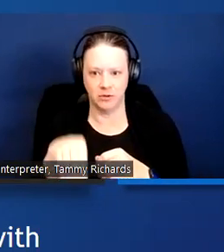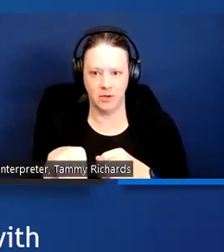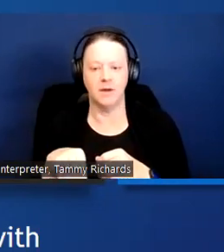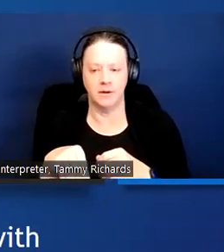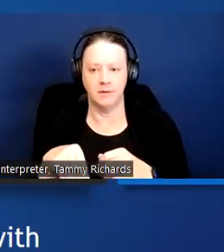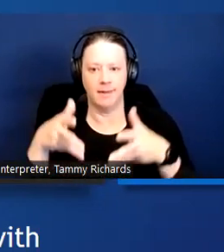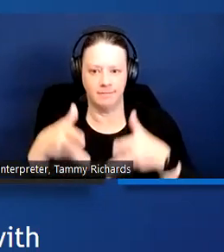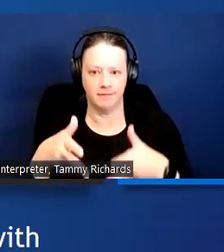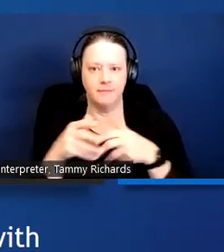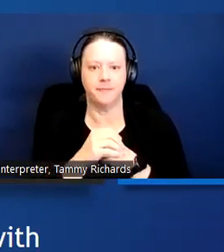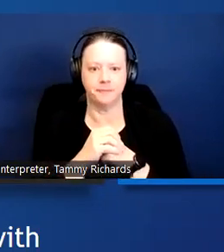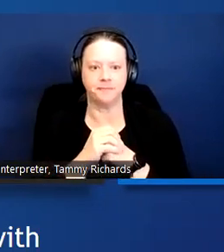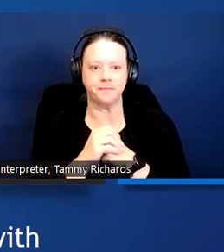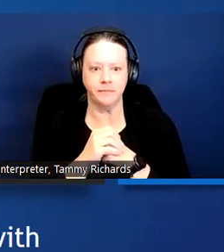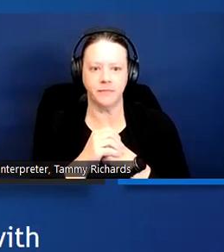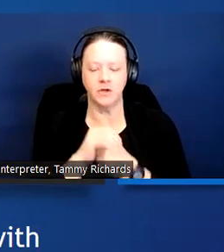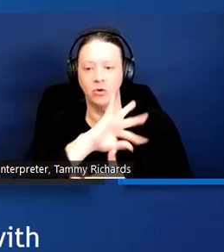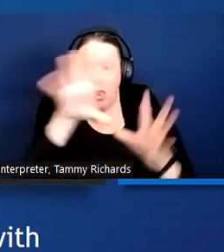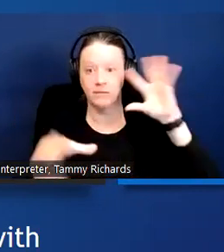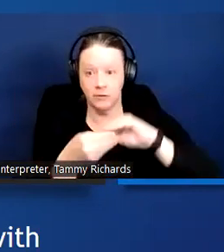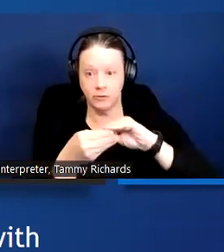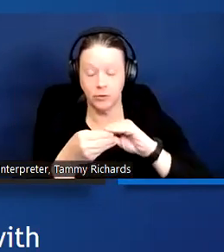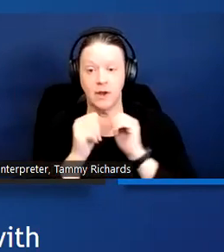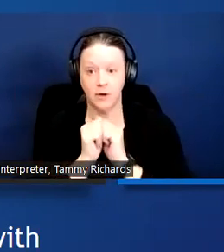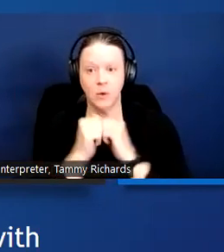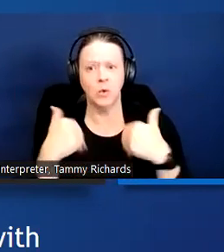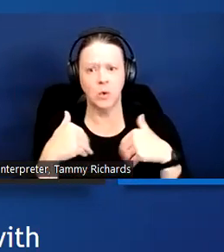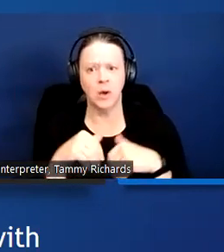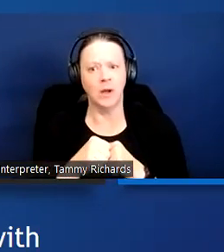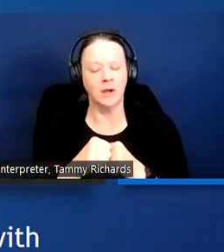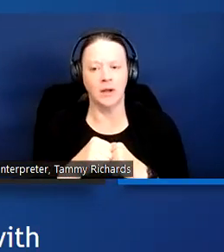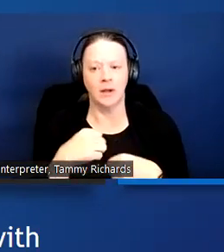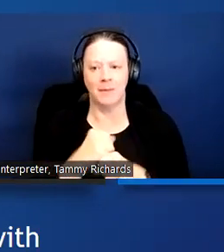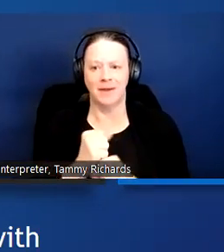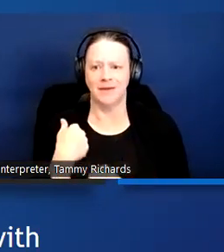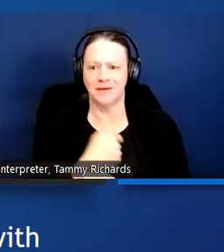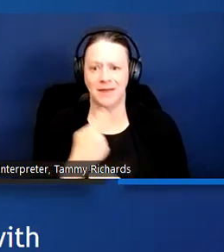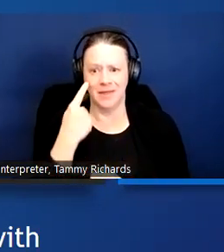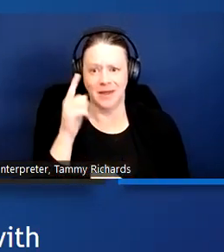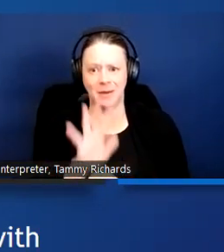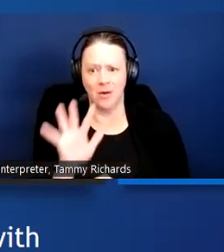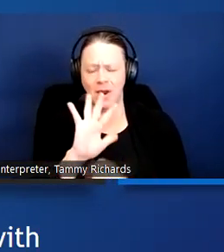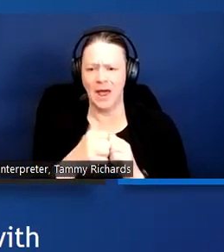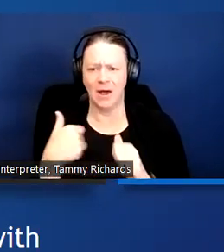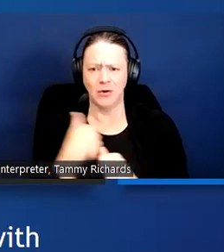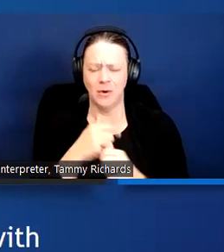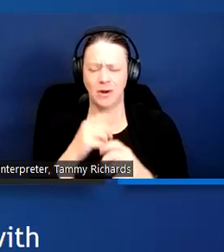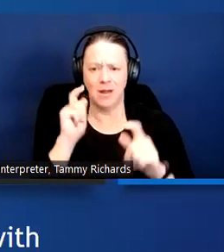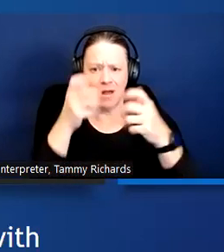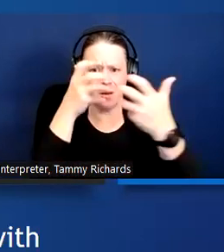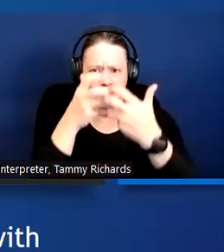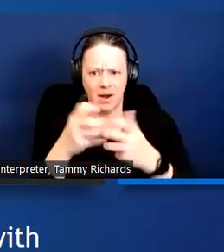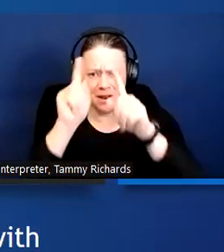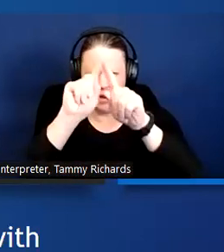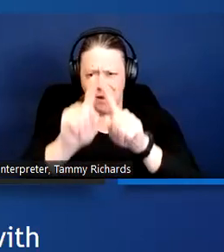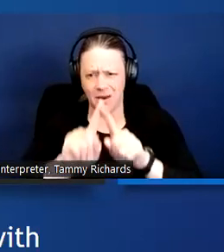So all of those together really make us think about how can we accommodate all those different disabilities and give